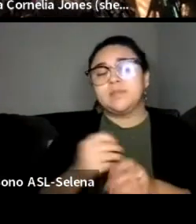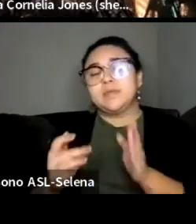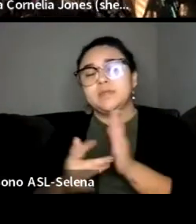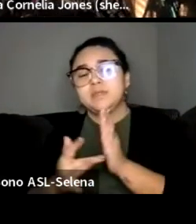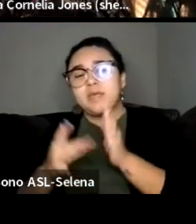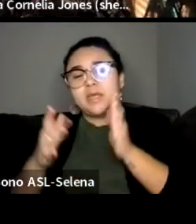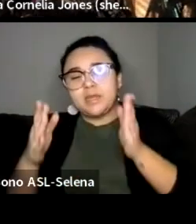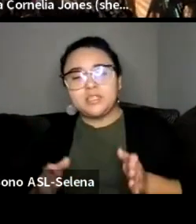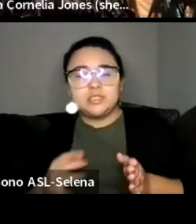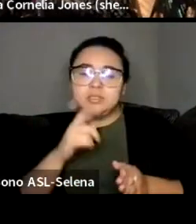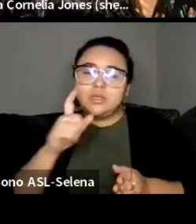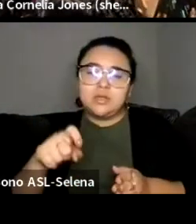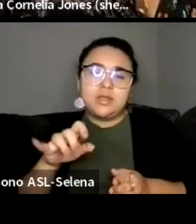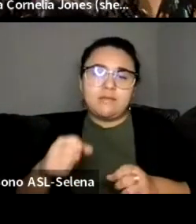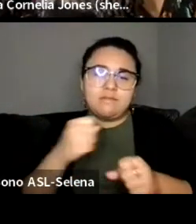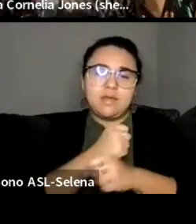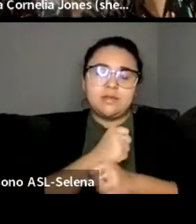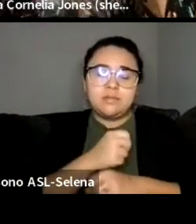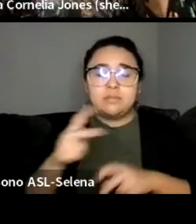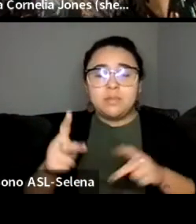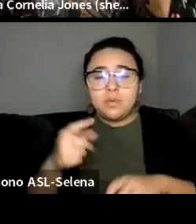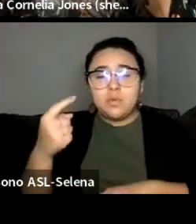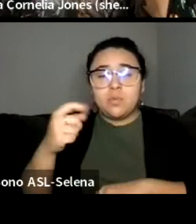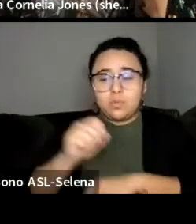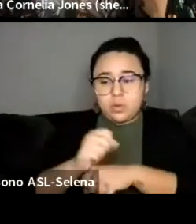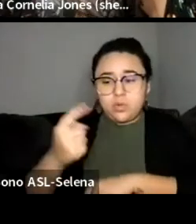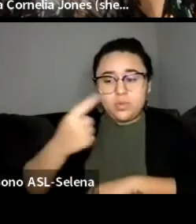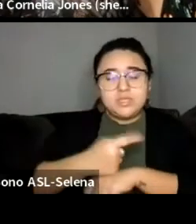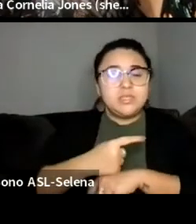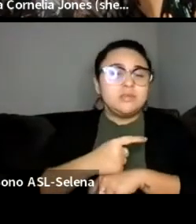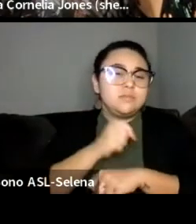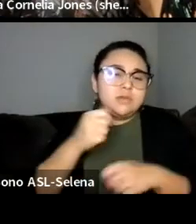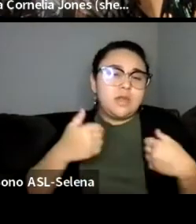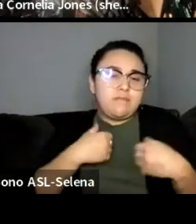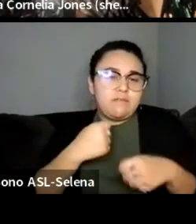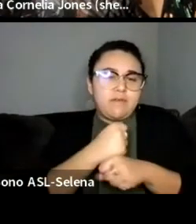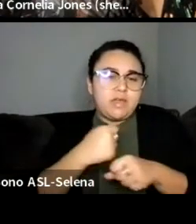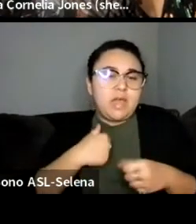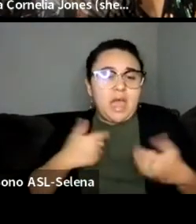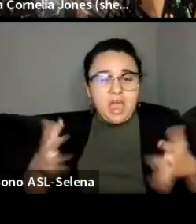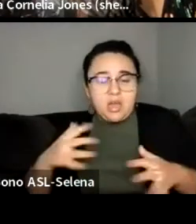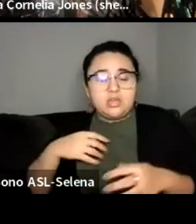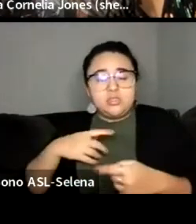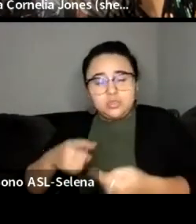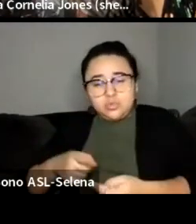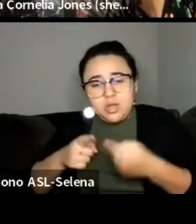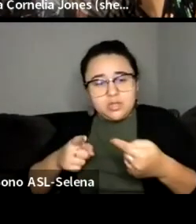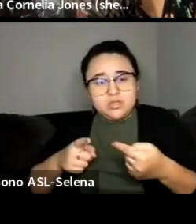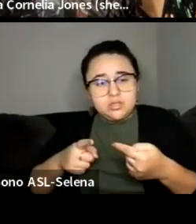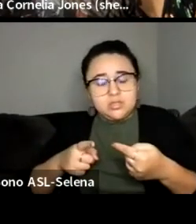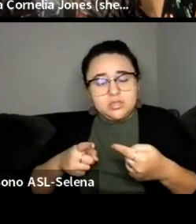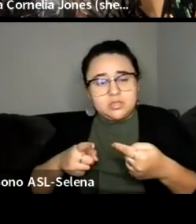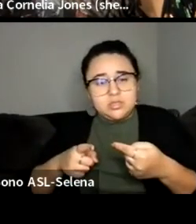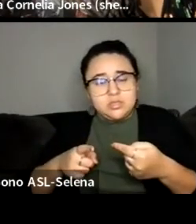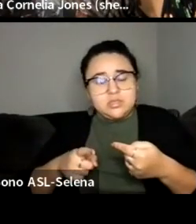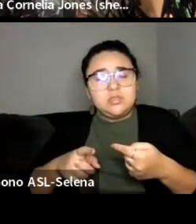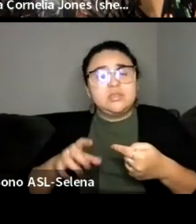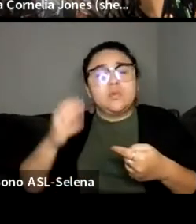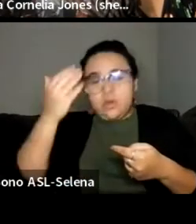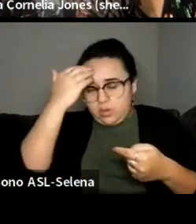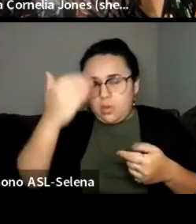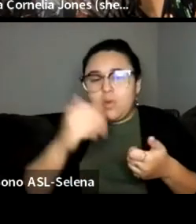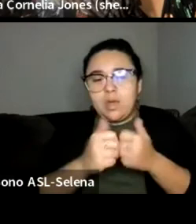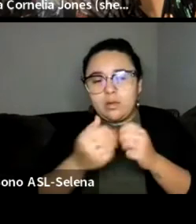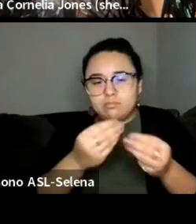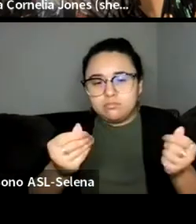working just for the day didn't have to have that fight. I'd already had it, and it was baked in. Like, it was part